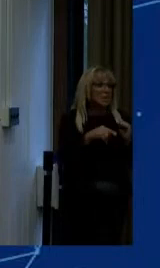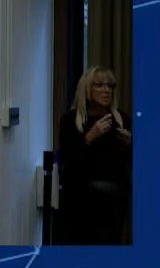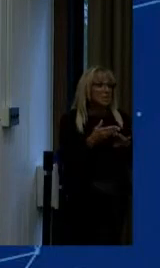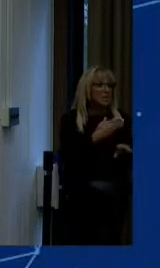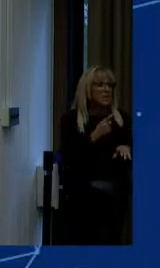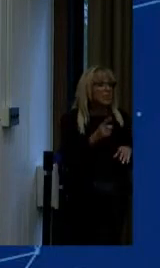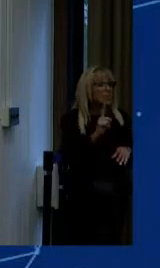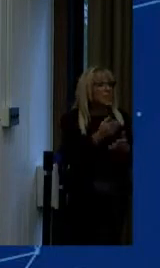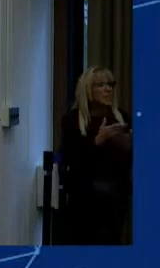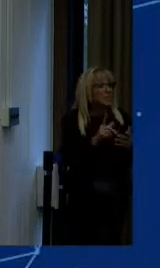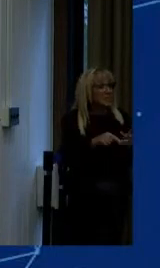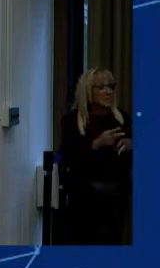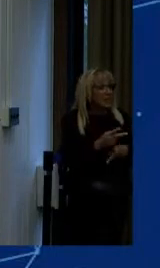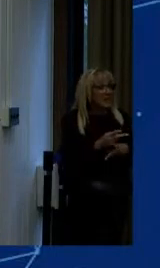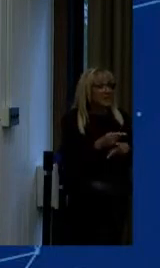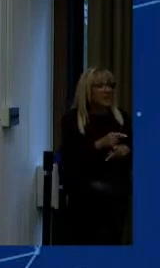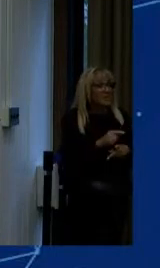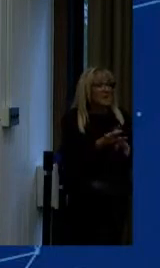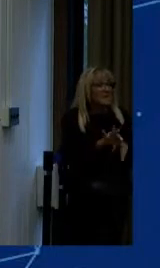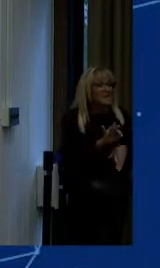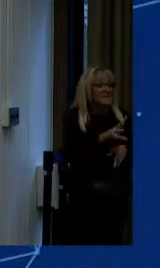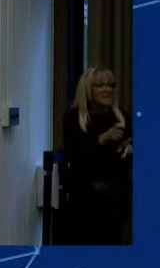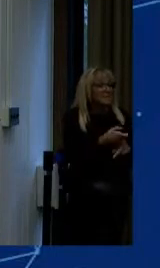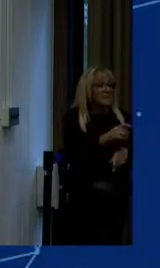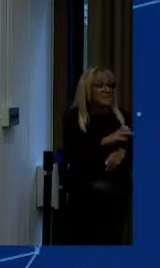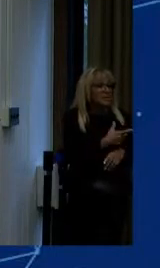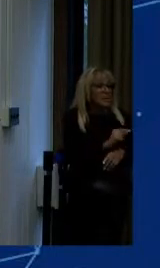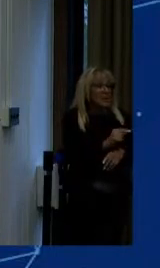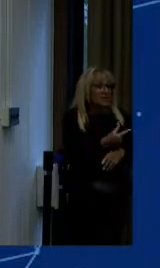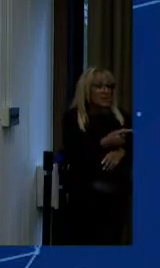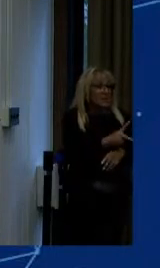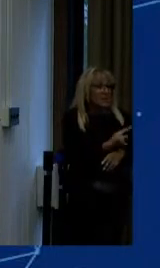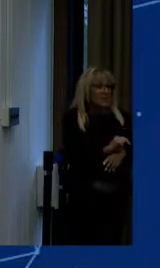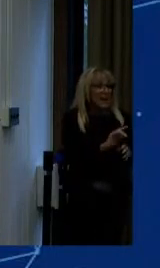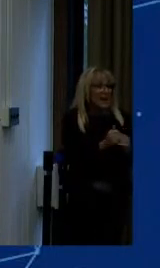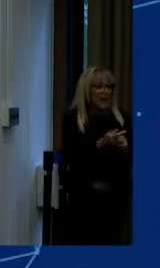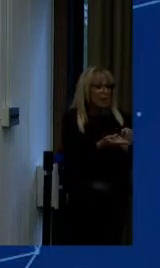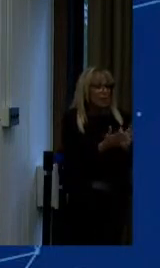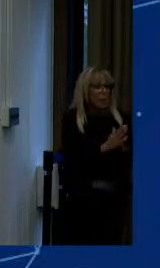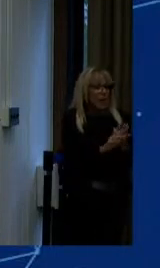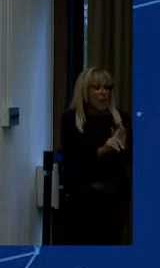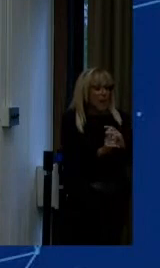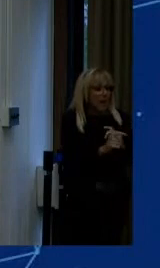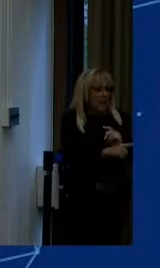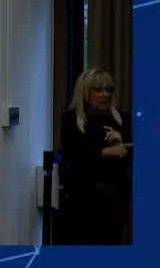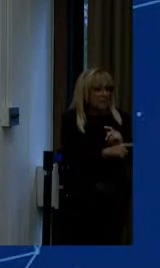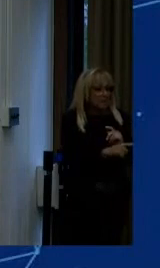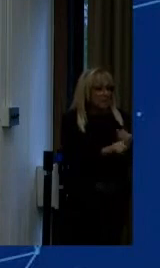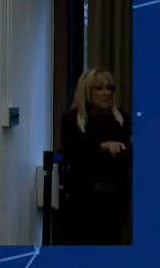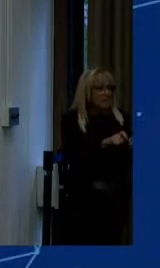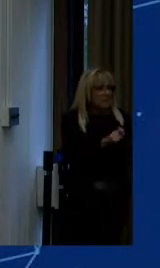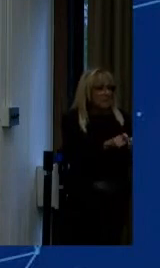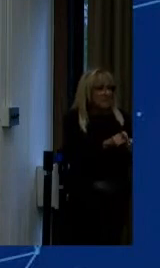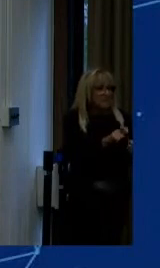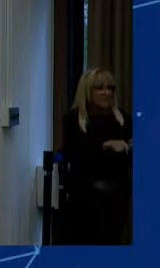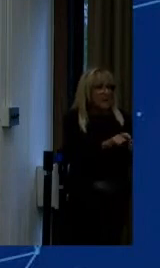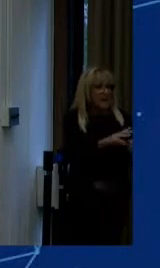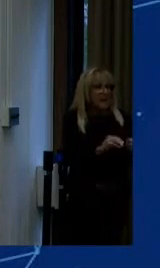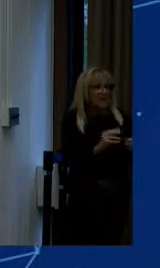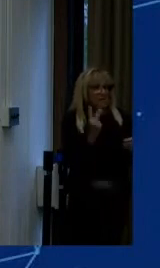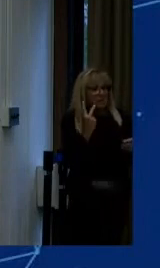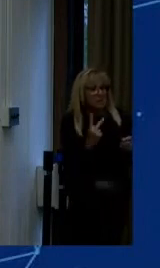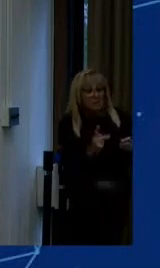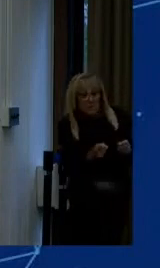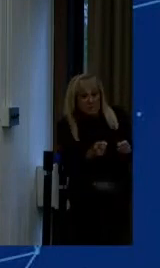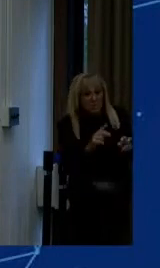have to be careful of are the tips from ChatGPT as far as how to ask the questions, what's coming up in the response, and to